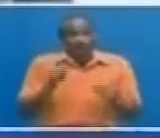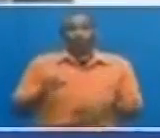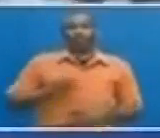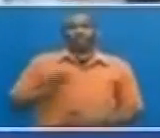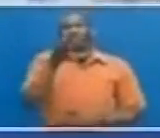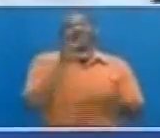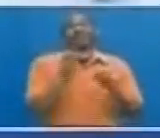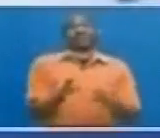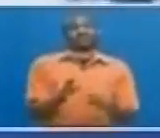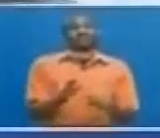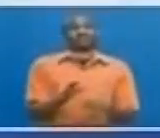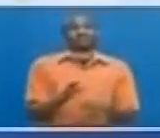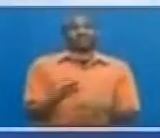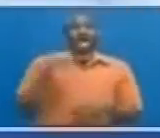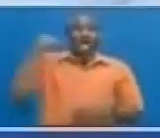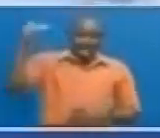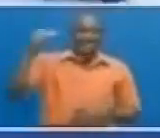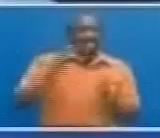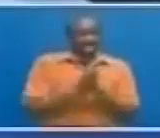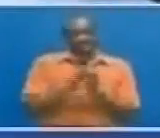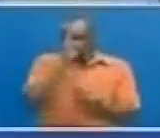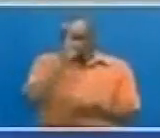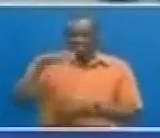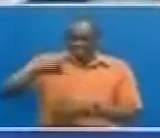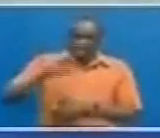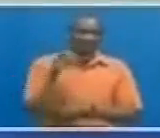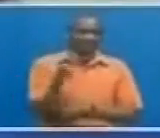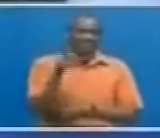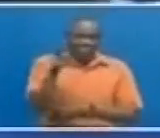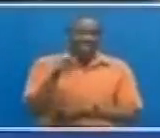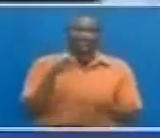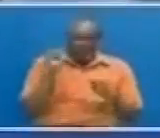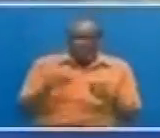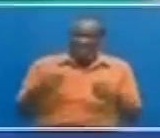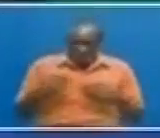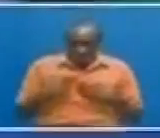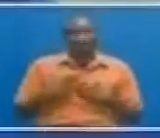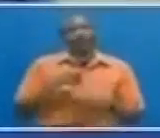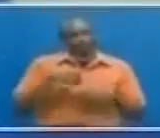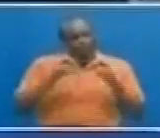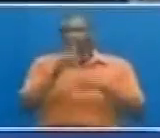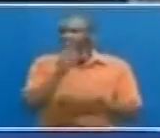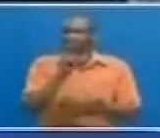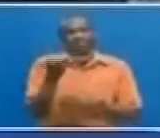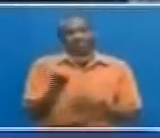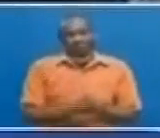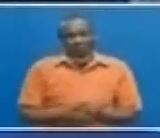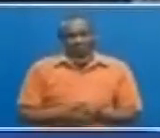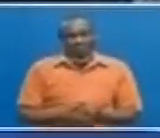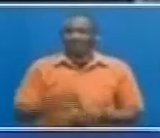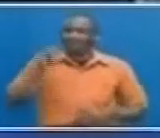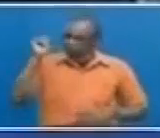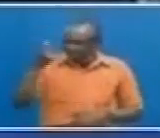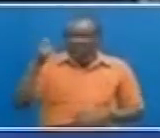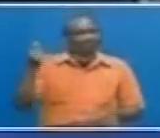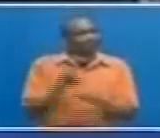mwanamke moja katika ngazi ya juu kwenye idara ya polisi, idara ambayo unafaa kudumisha nidhamu ya hali ya juu. The president